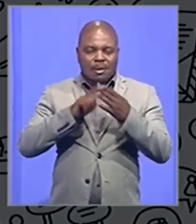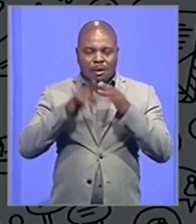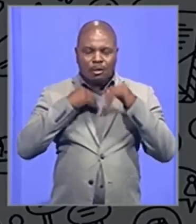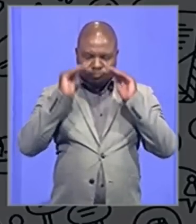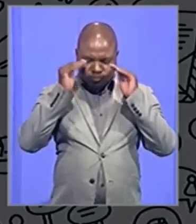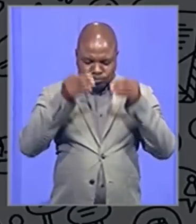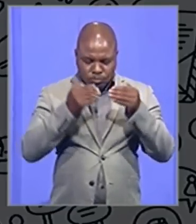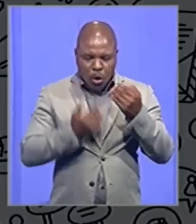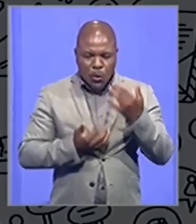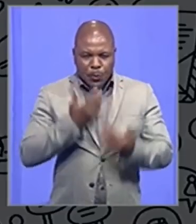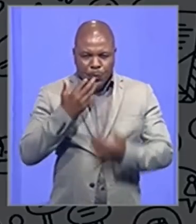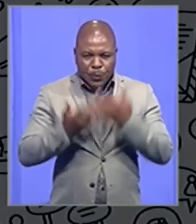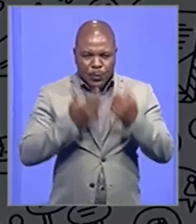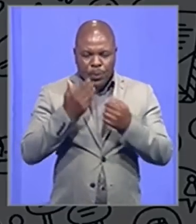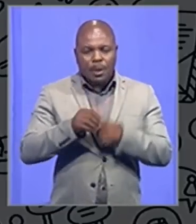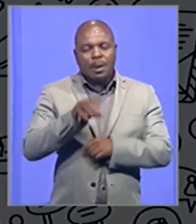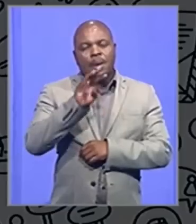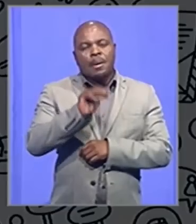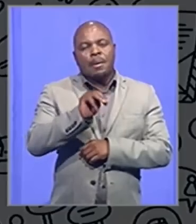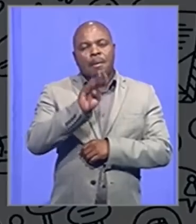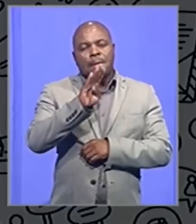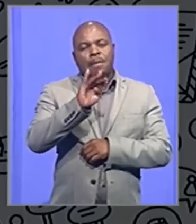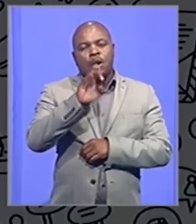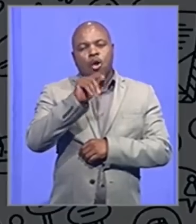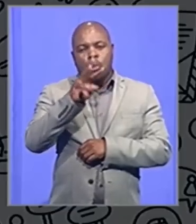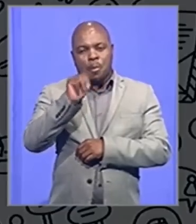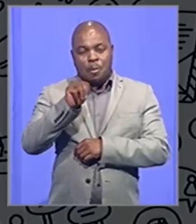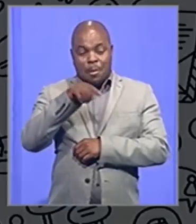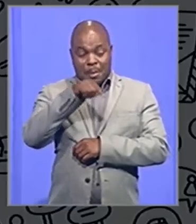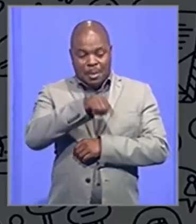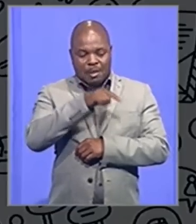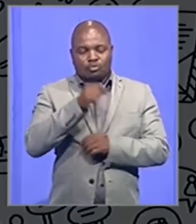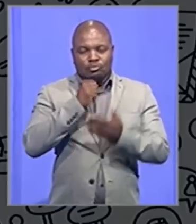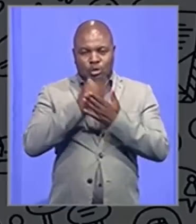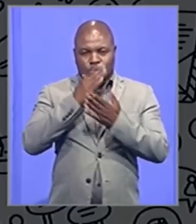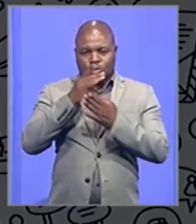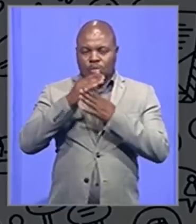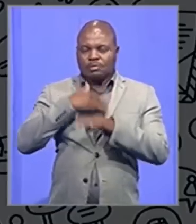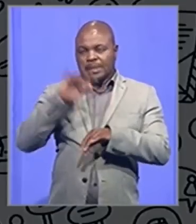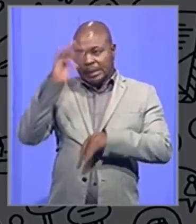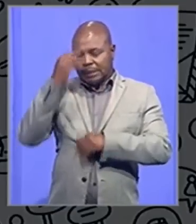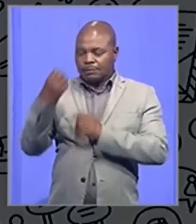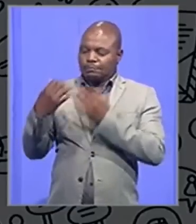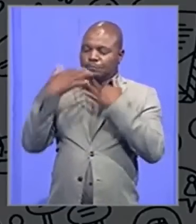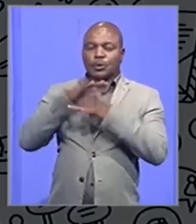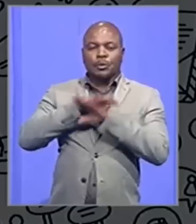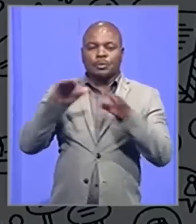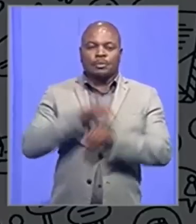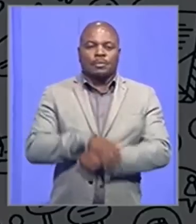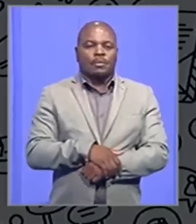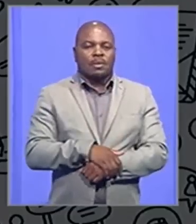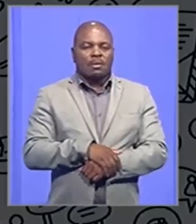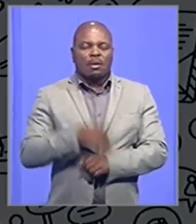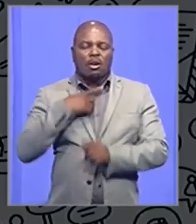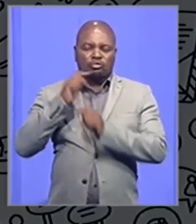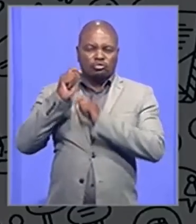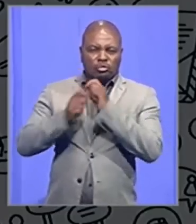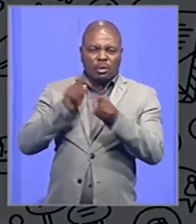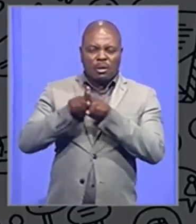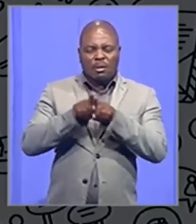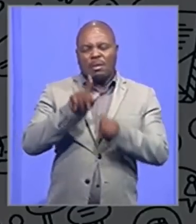ka bulukomo gore bolwetse bona go seke ba ntsena mo mmeleng wa me. Ke dirisa metswako ya setso e tshwana le